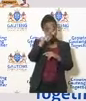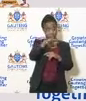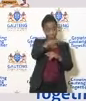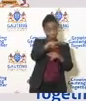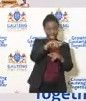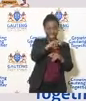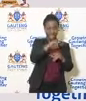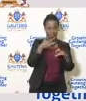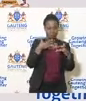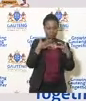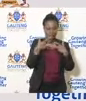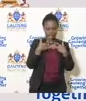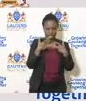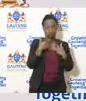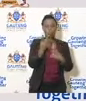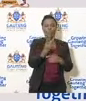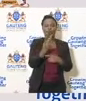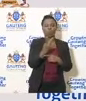would cover